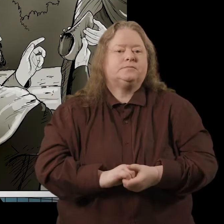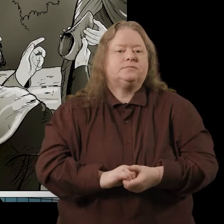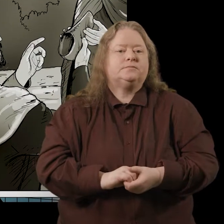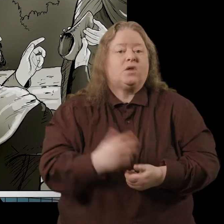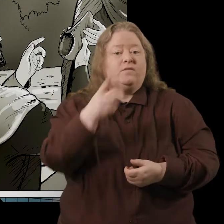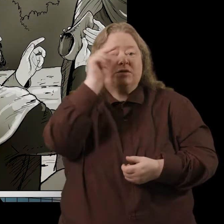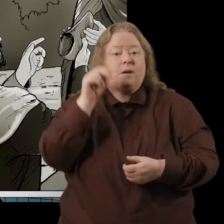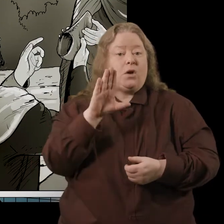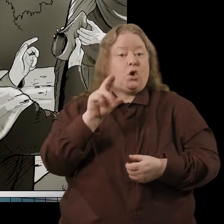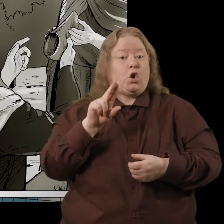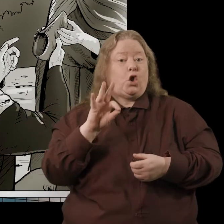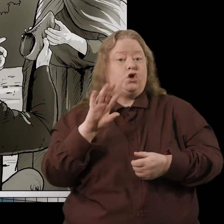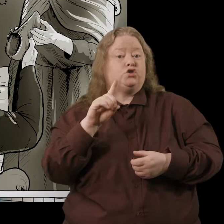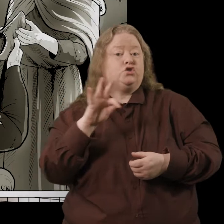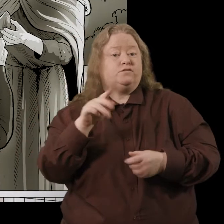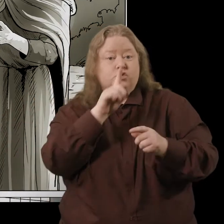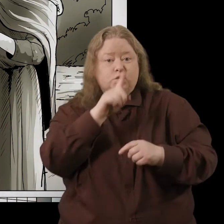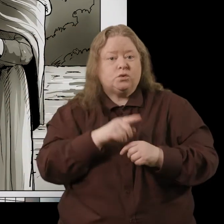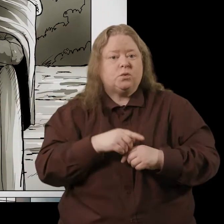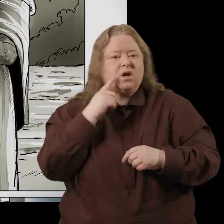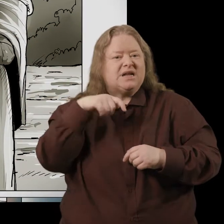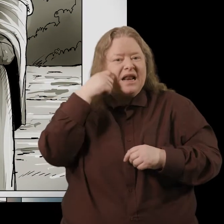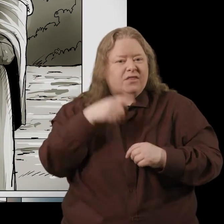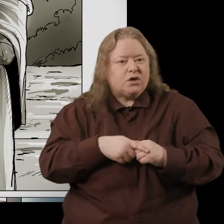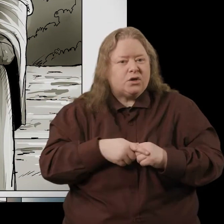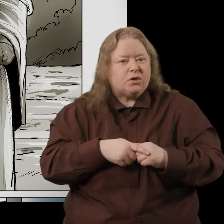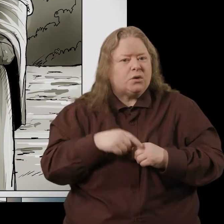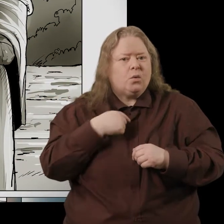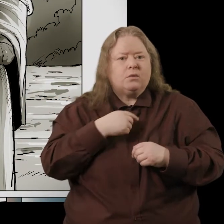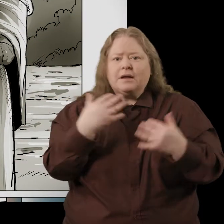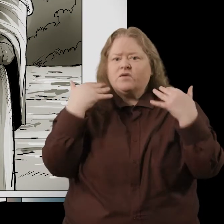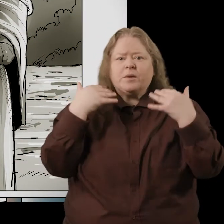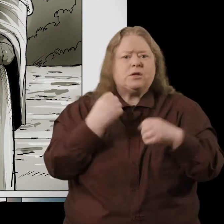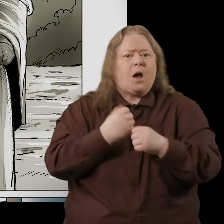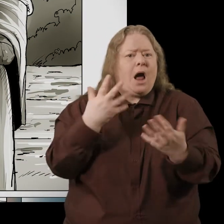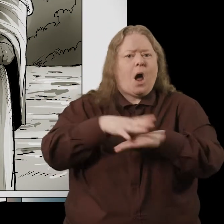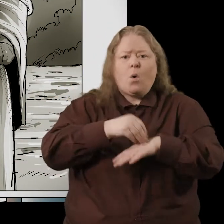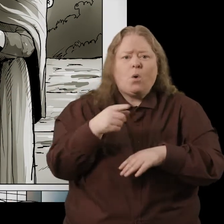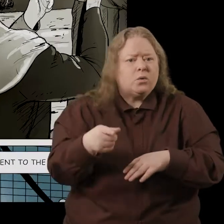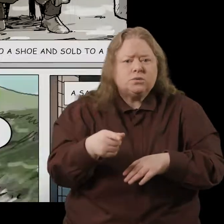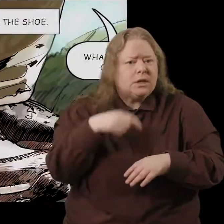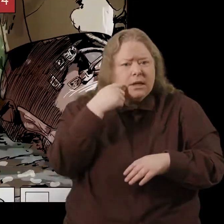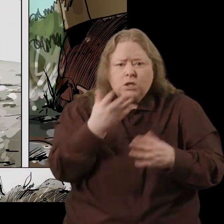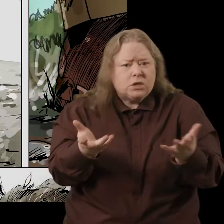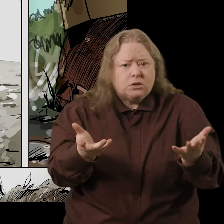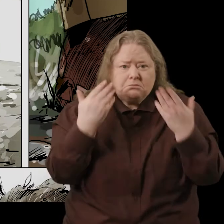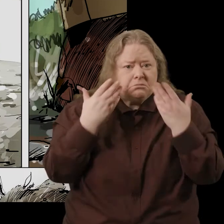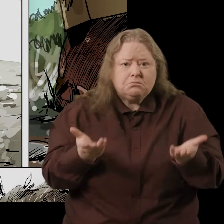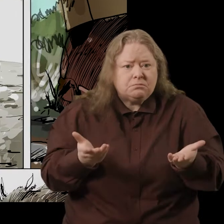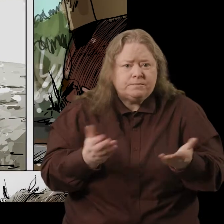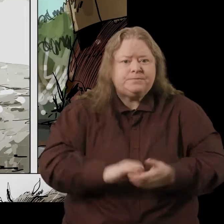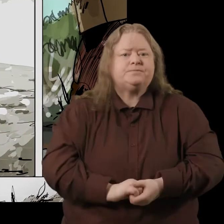For example, with the Glendalough shoe, we get in a piece of leather. We're not given any information as to how old this piece of leather is going to be.